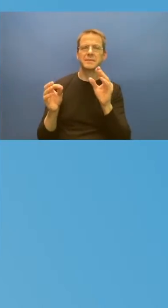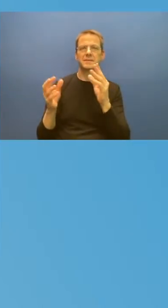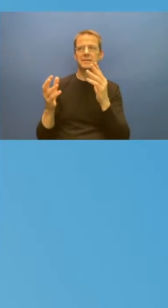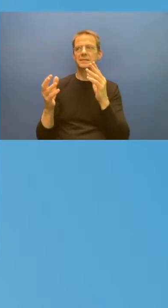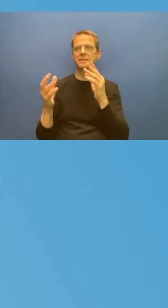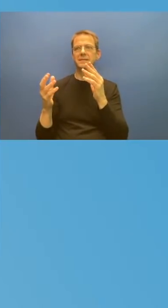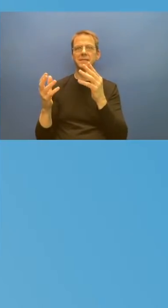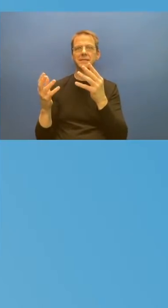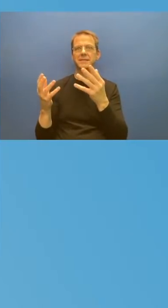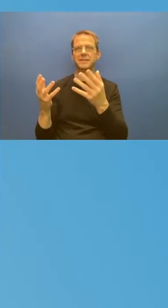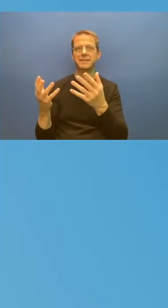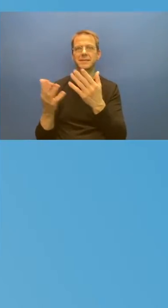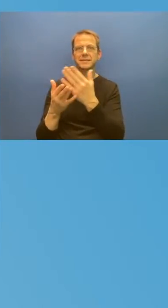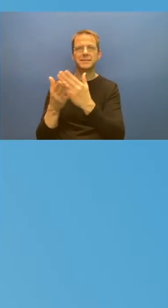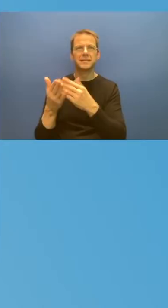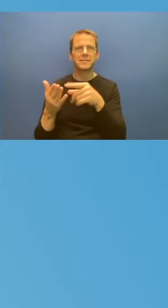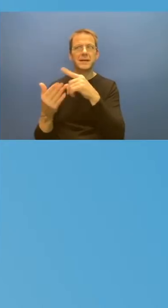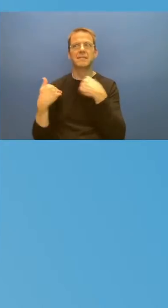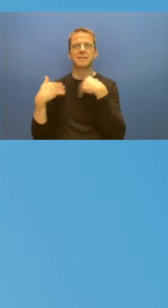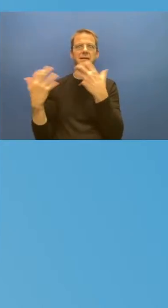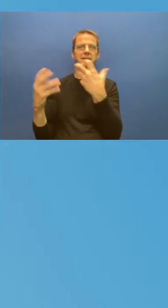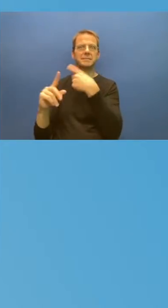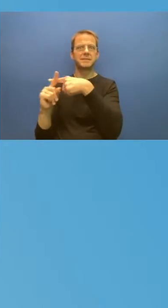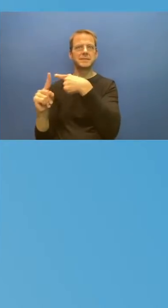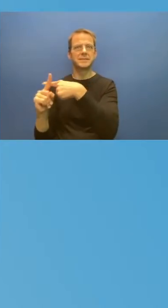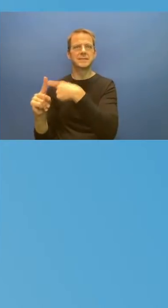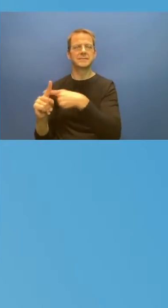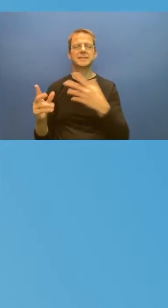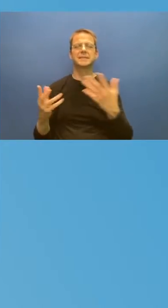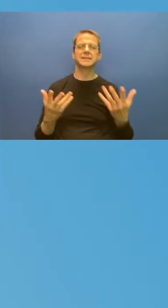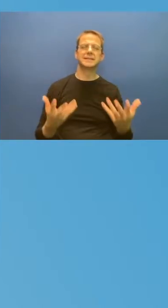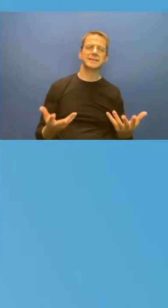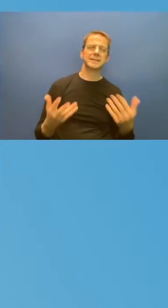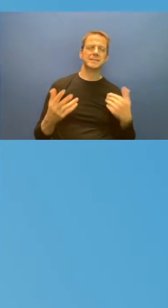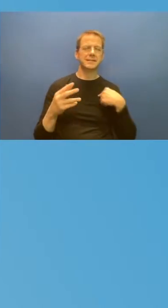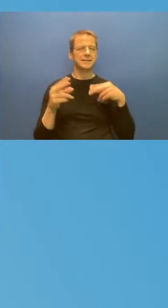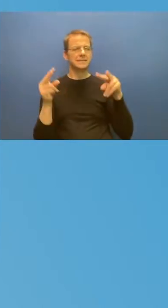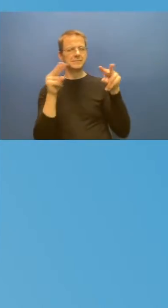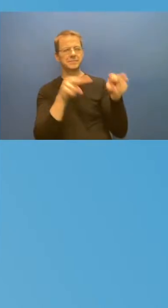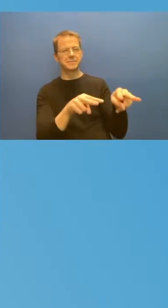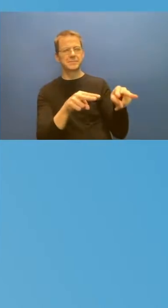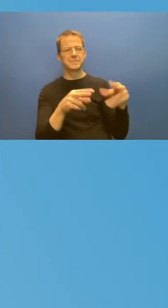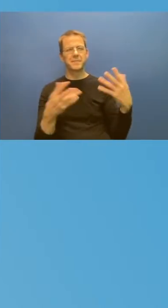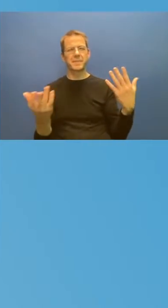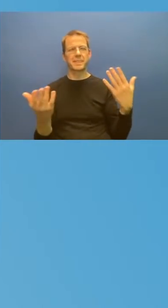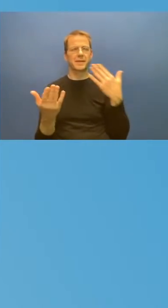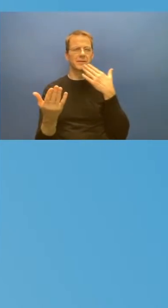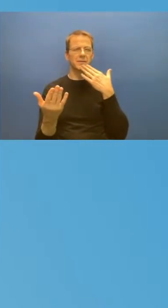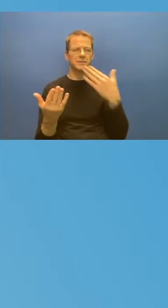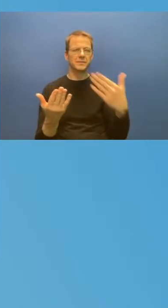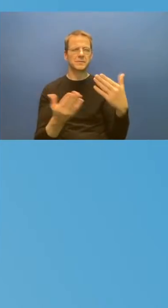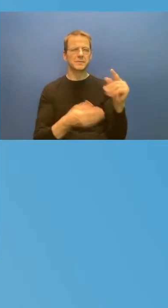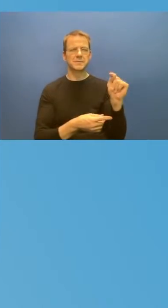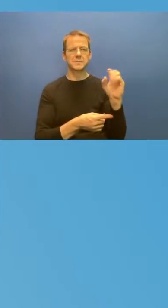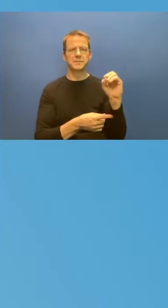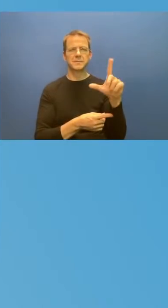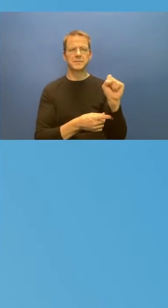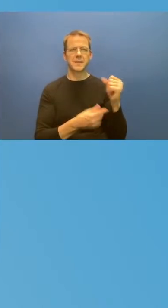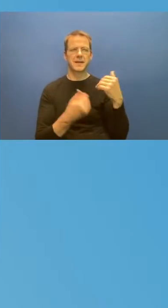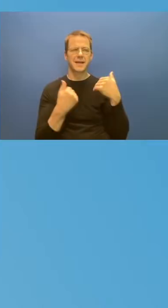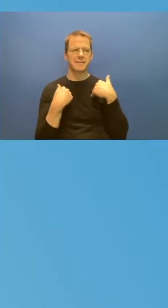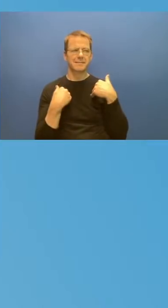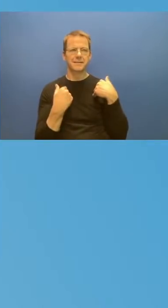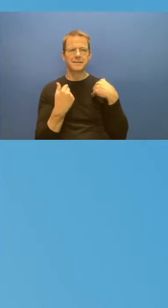good tools right now to be able to try and mitigate severe disease, and that's in the vaccines that have been produced. We don't know